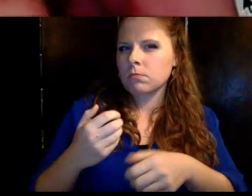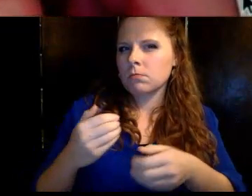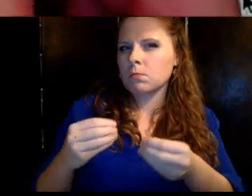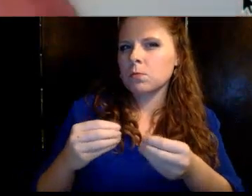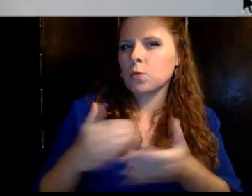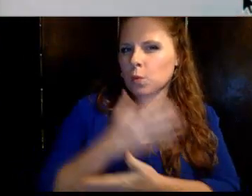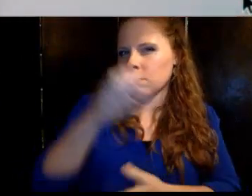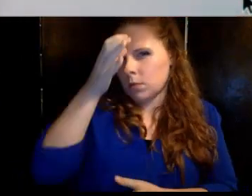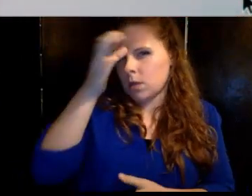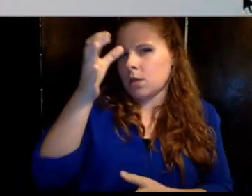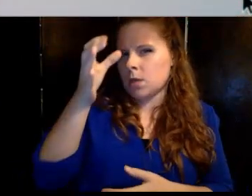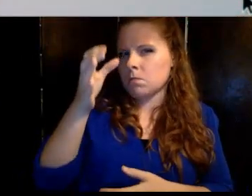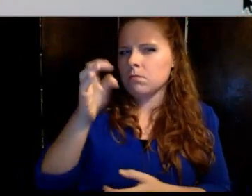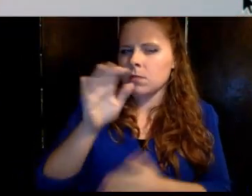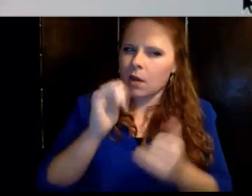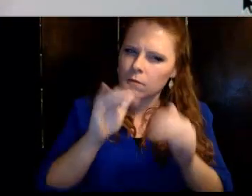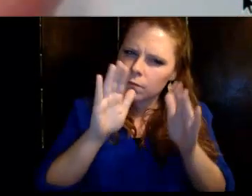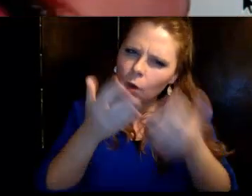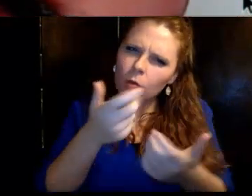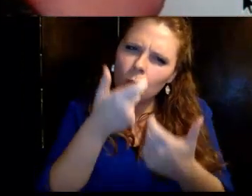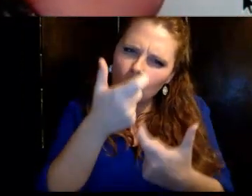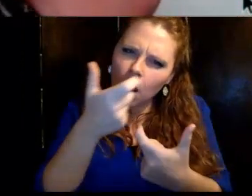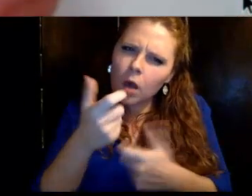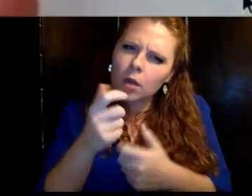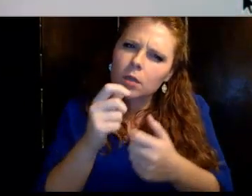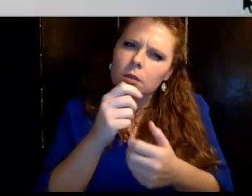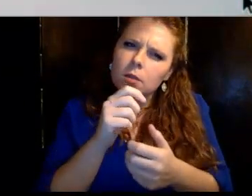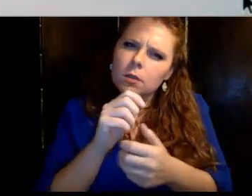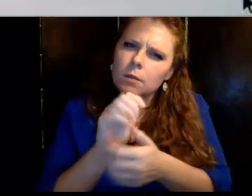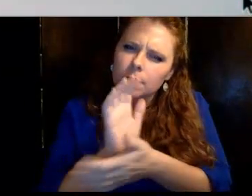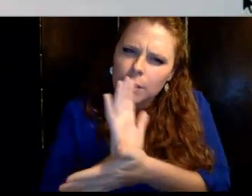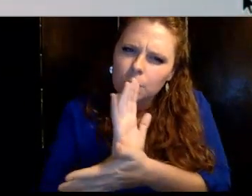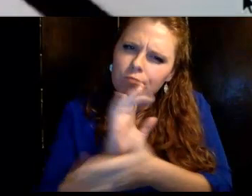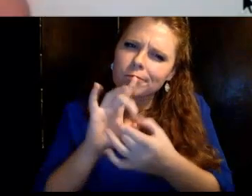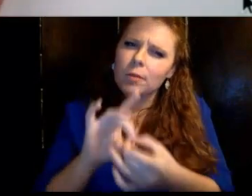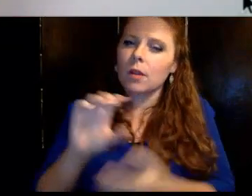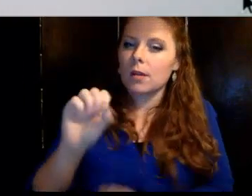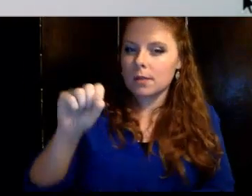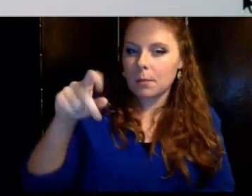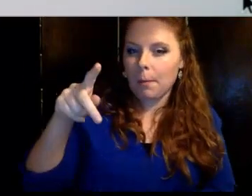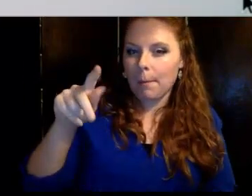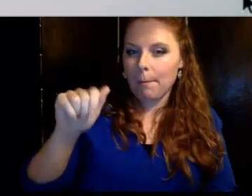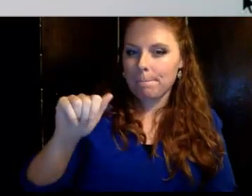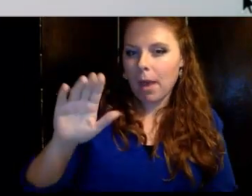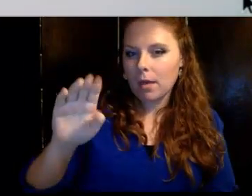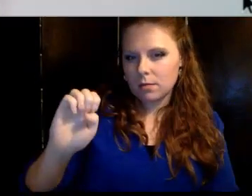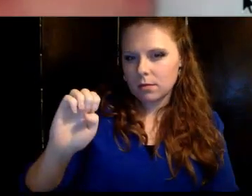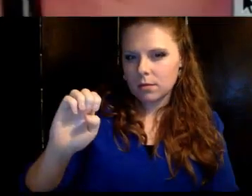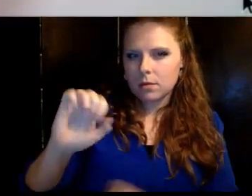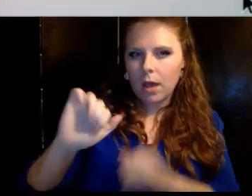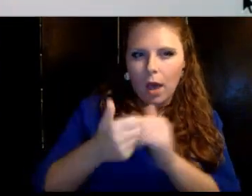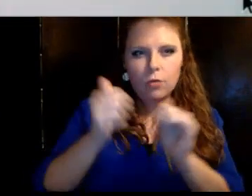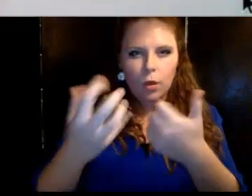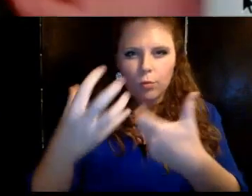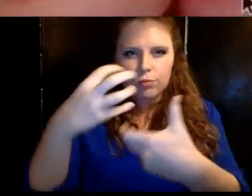let's really concentrate and watch those other videos on space and see how that you can add these to